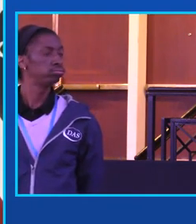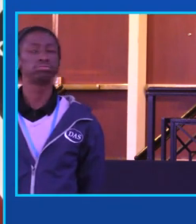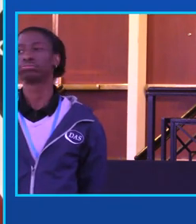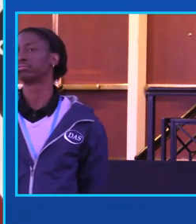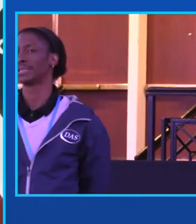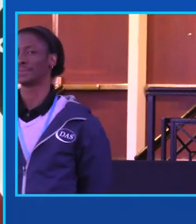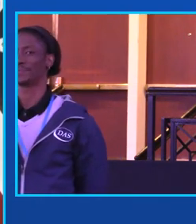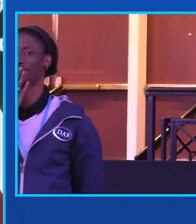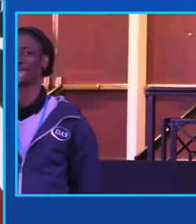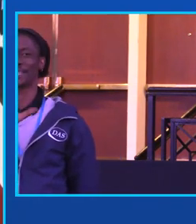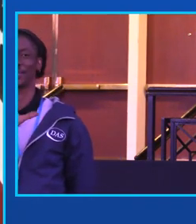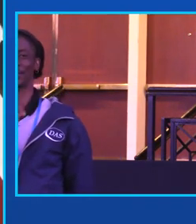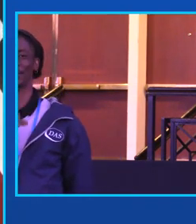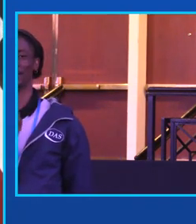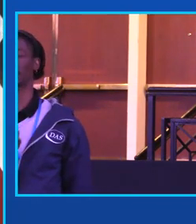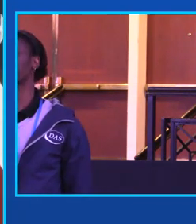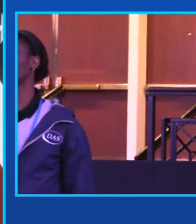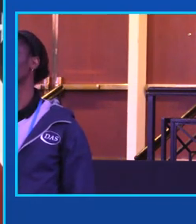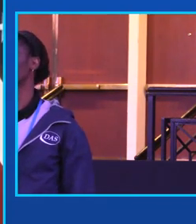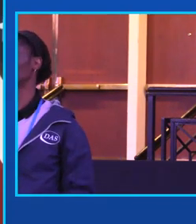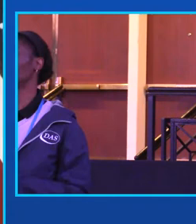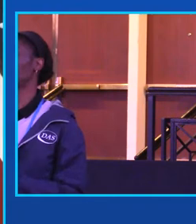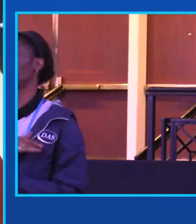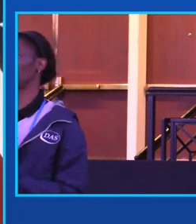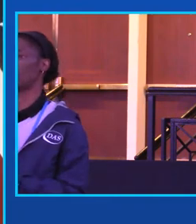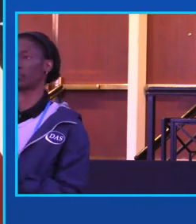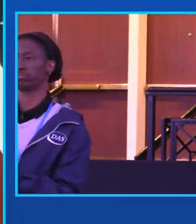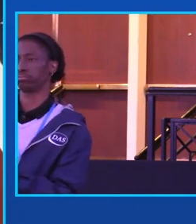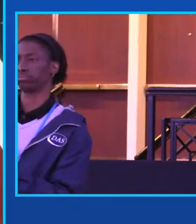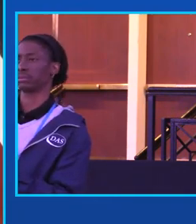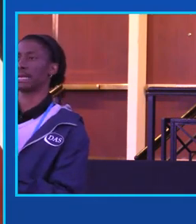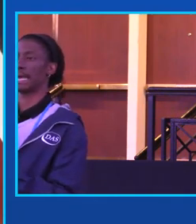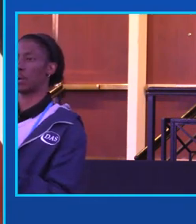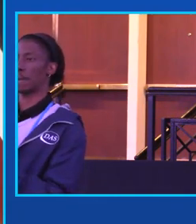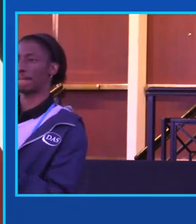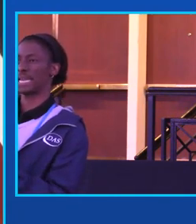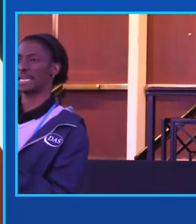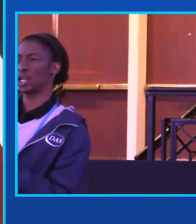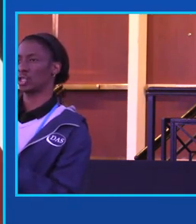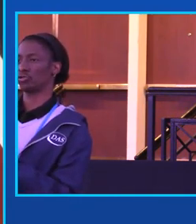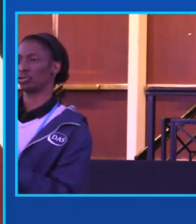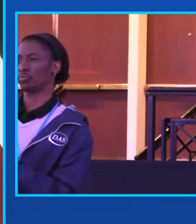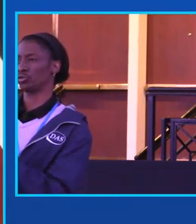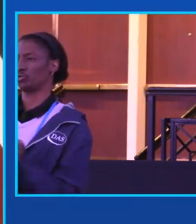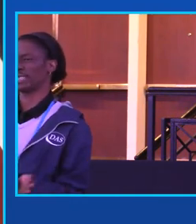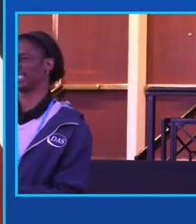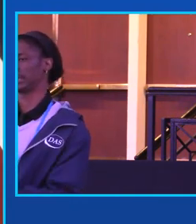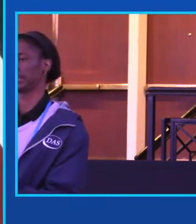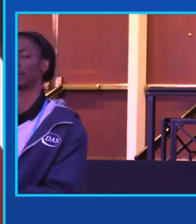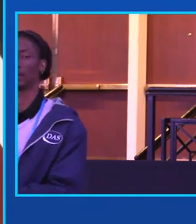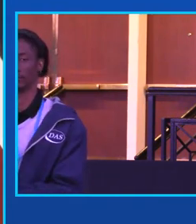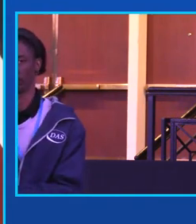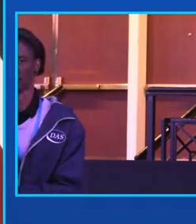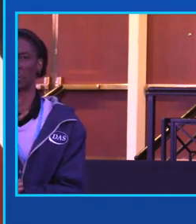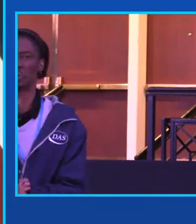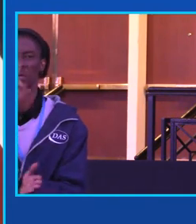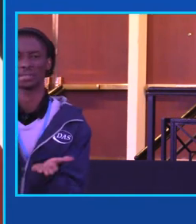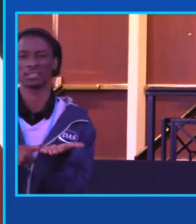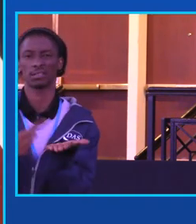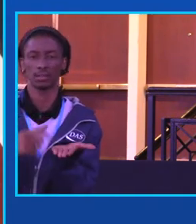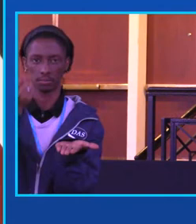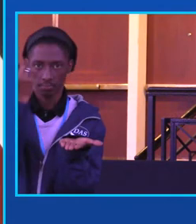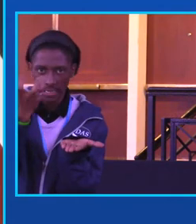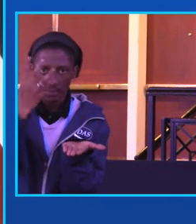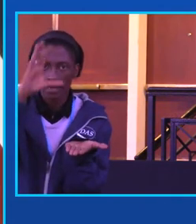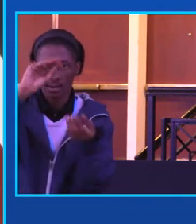Thanks, Chris. You know, before we dive into our midterm strategy, I just want to tell you we're going to be talking about a lot of numbers. But as